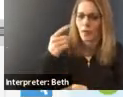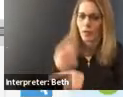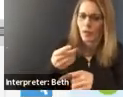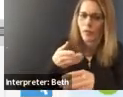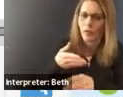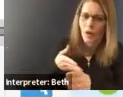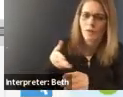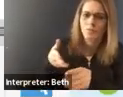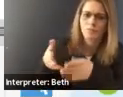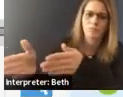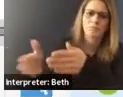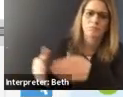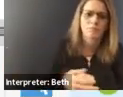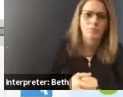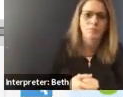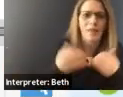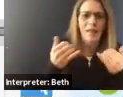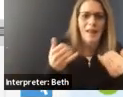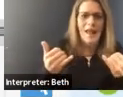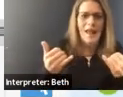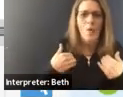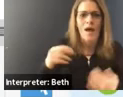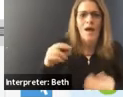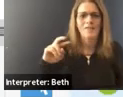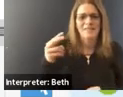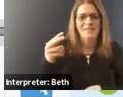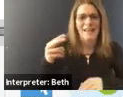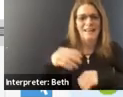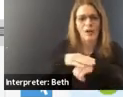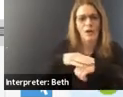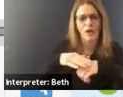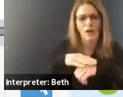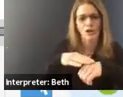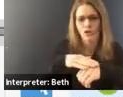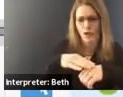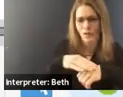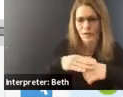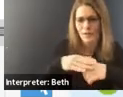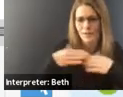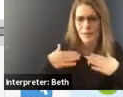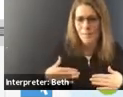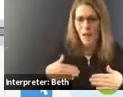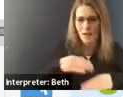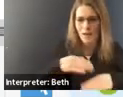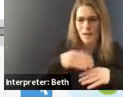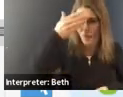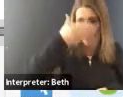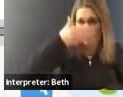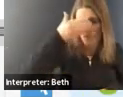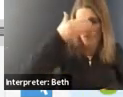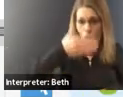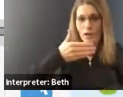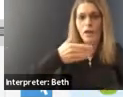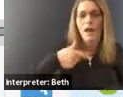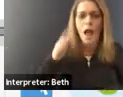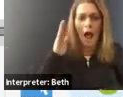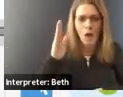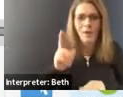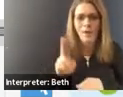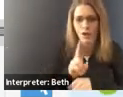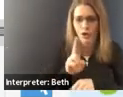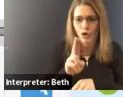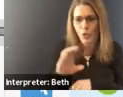secondary surface body here on the front that I'm going to use to cut this thing later. And this,